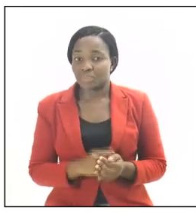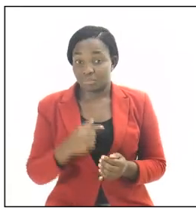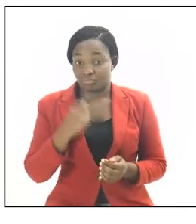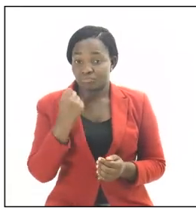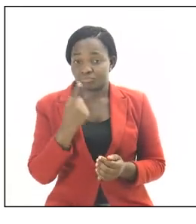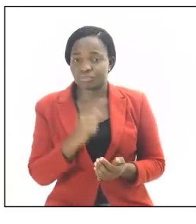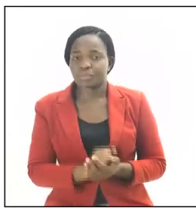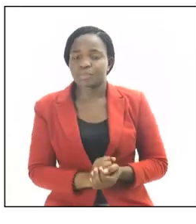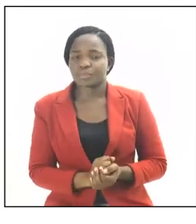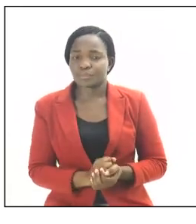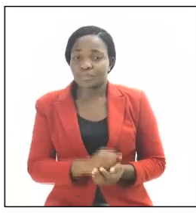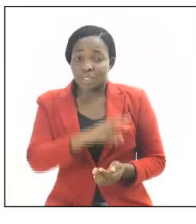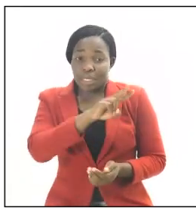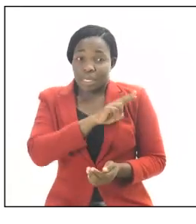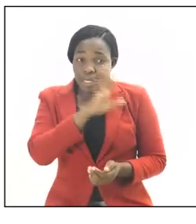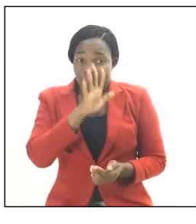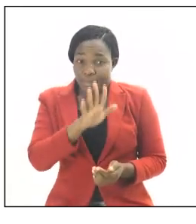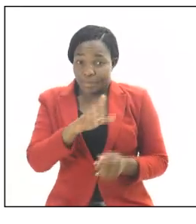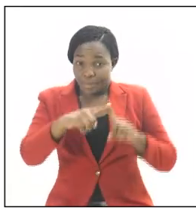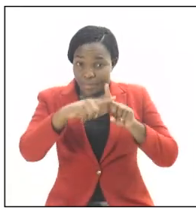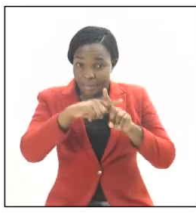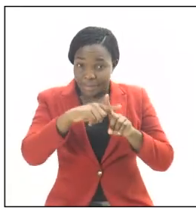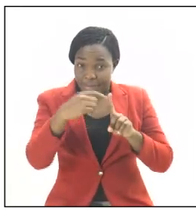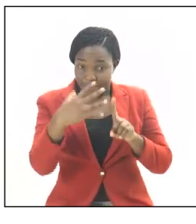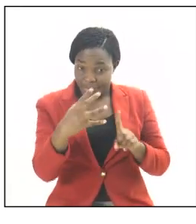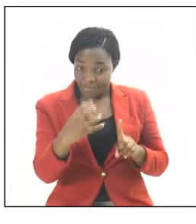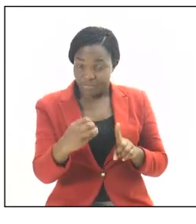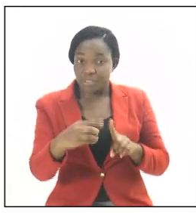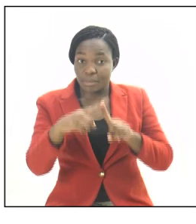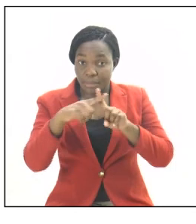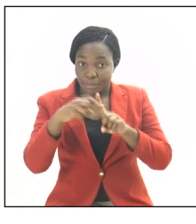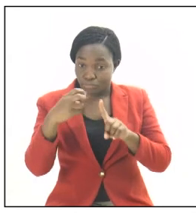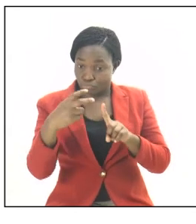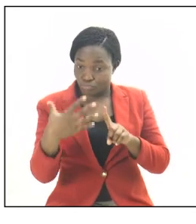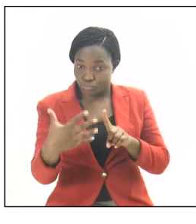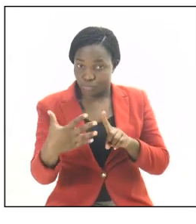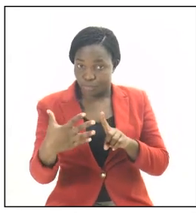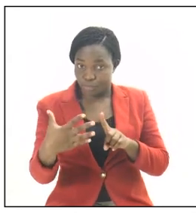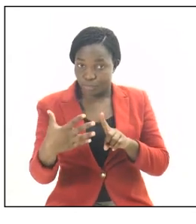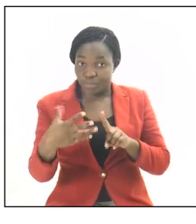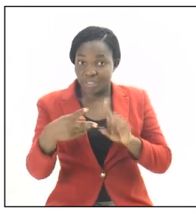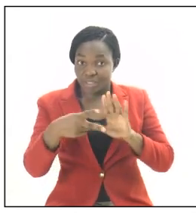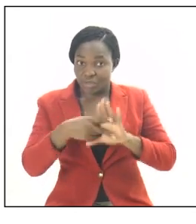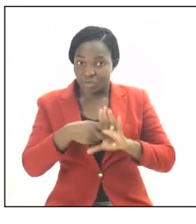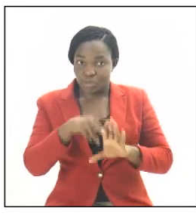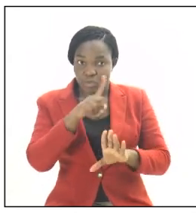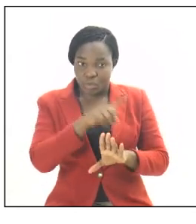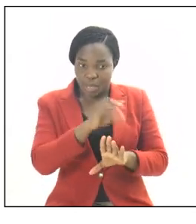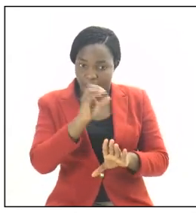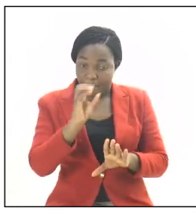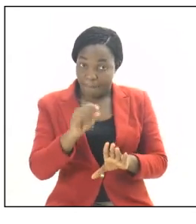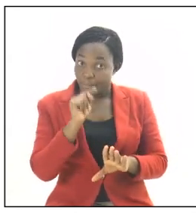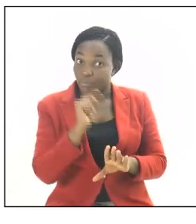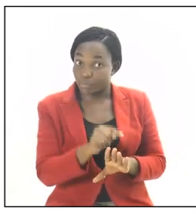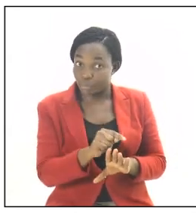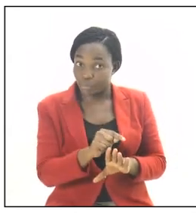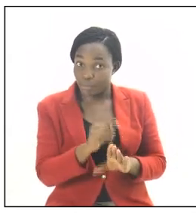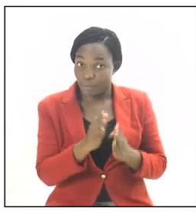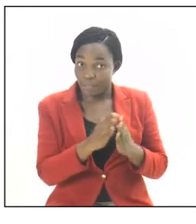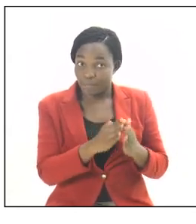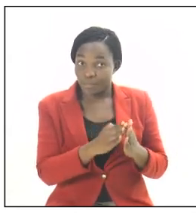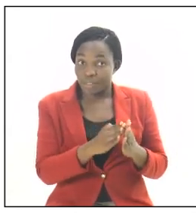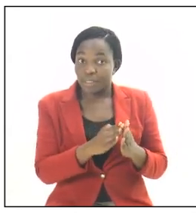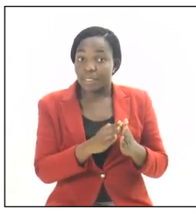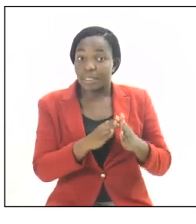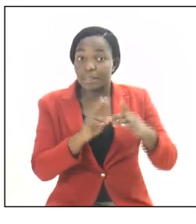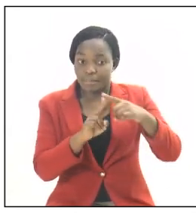understand. 25 plus 50 plus 25 is 100 already. And pi